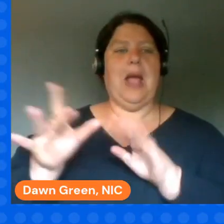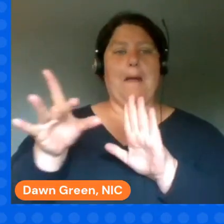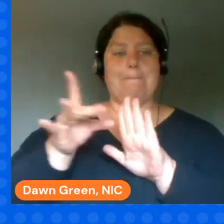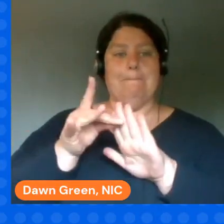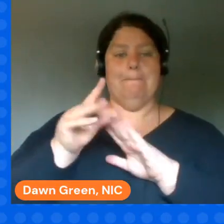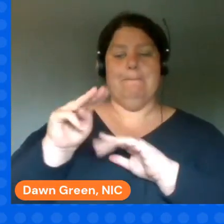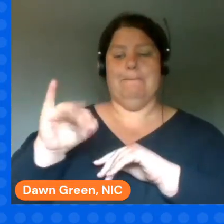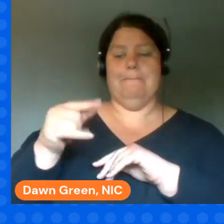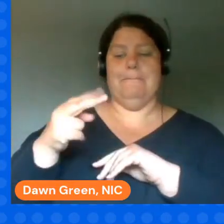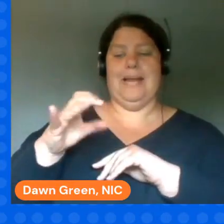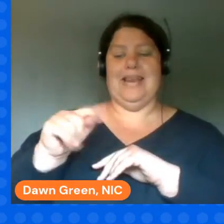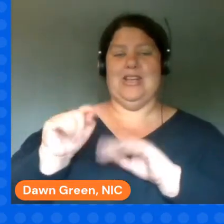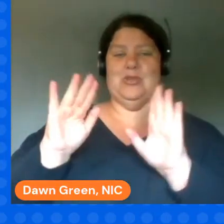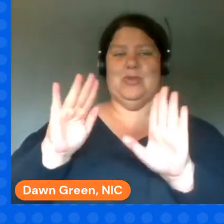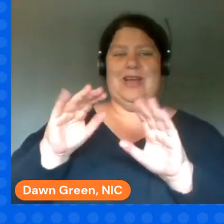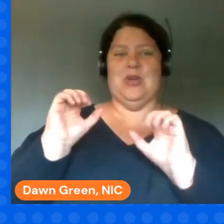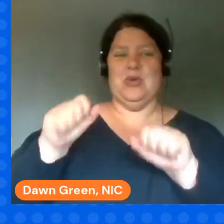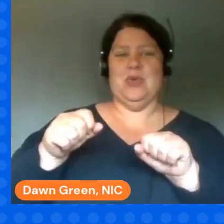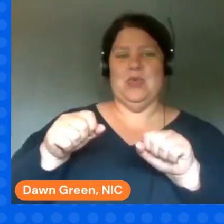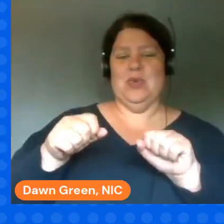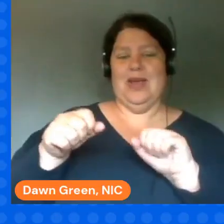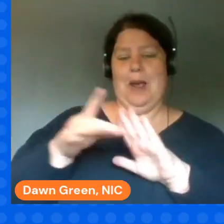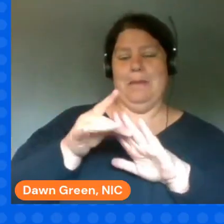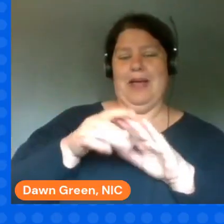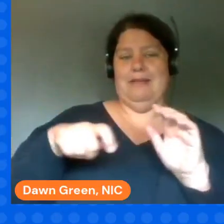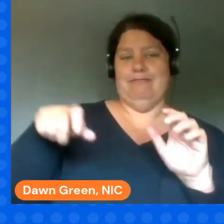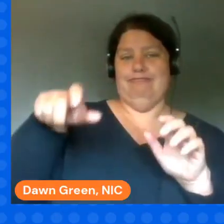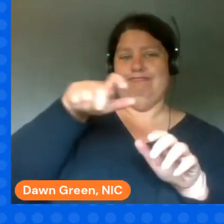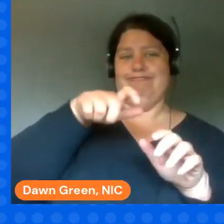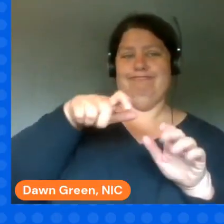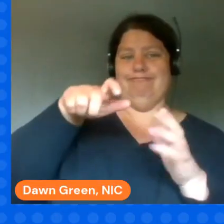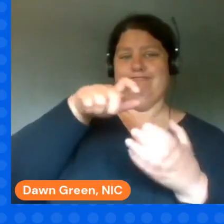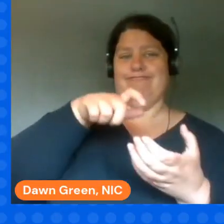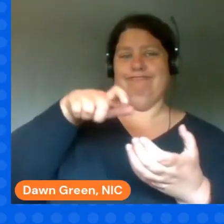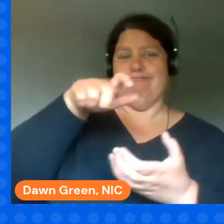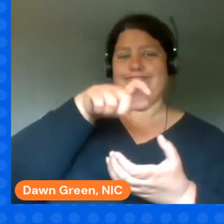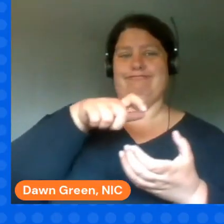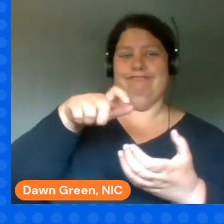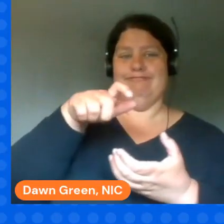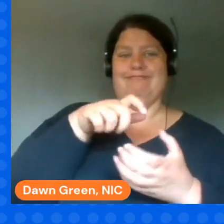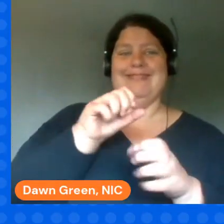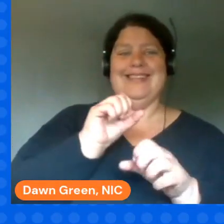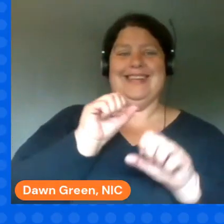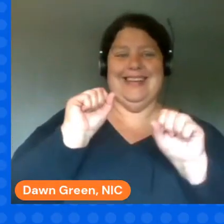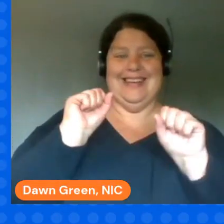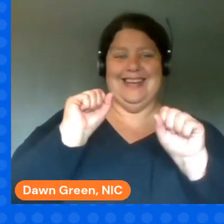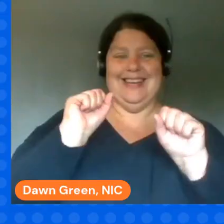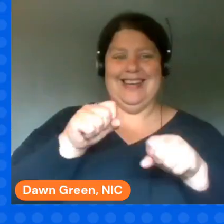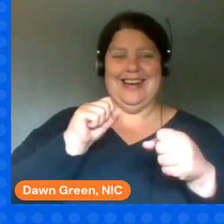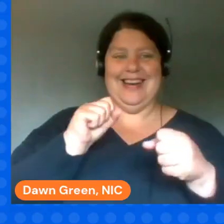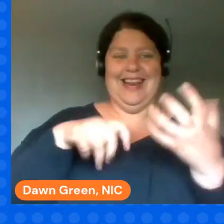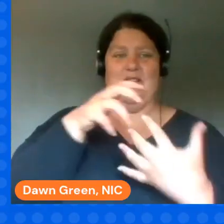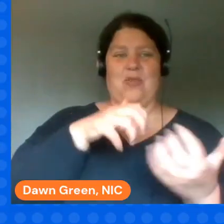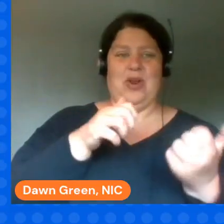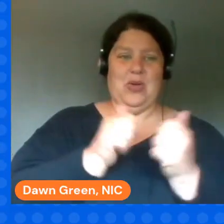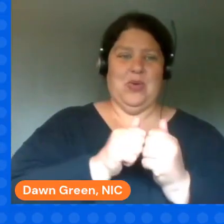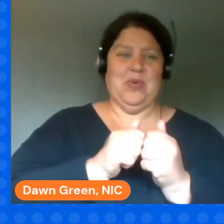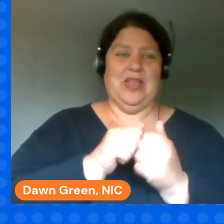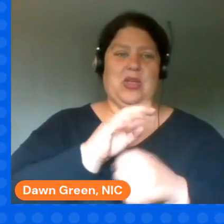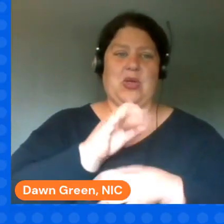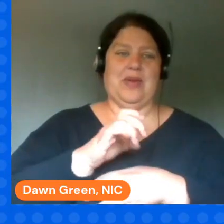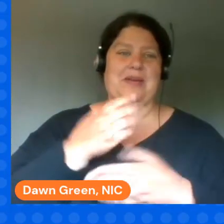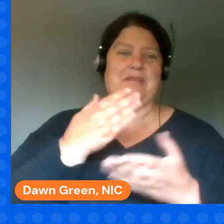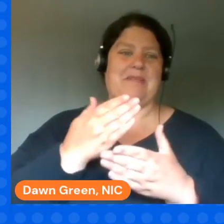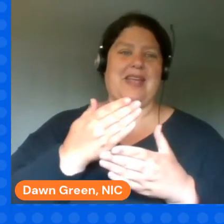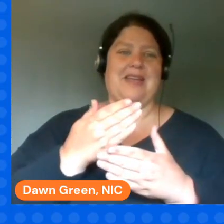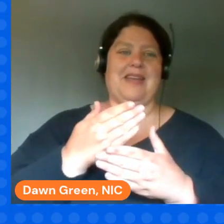hover a magnet over your device and it could act as like a hat block to trigger your code. So you can make like a magic wand where like when I pass it by the